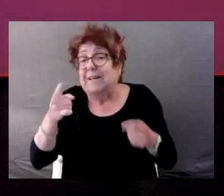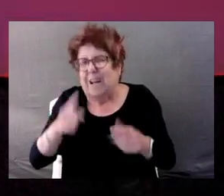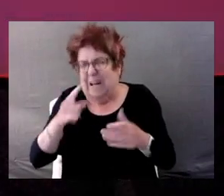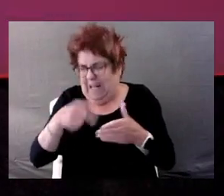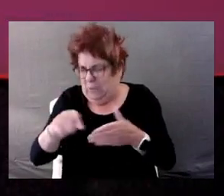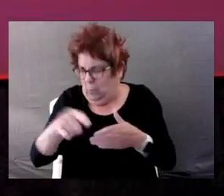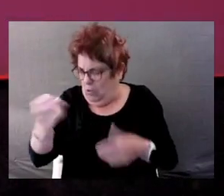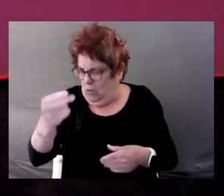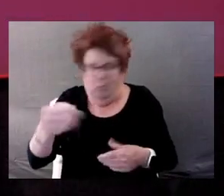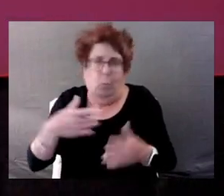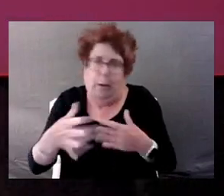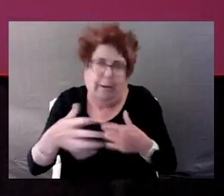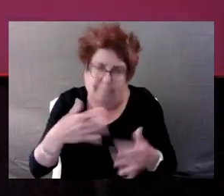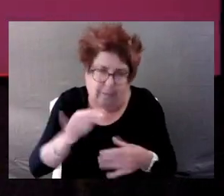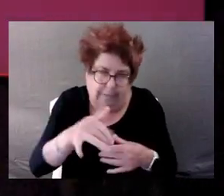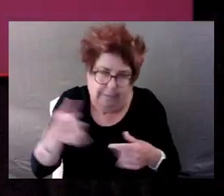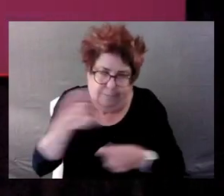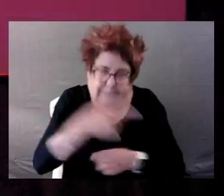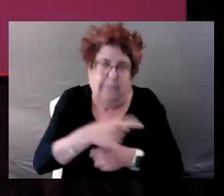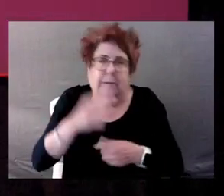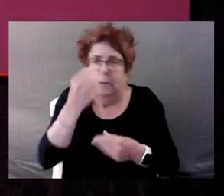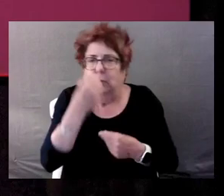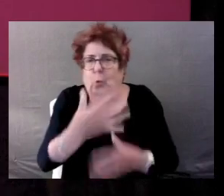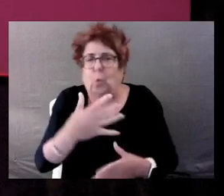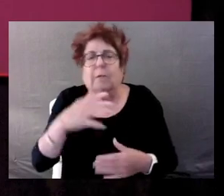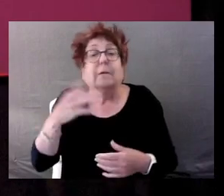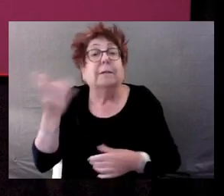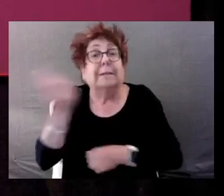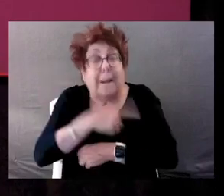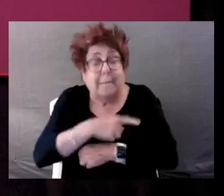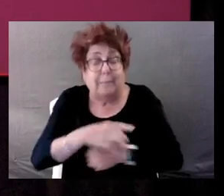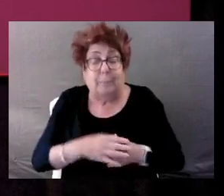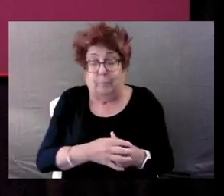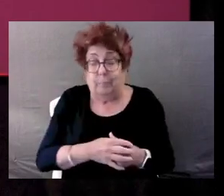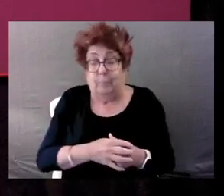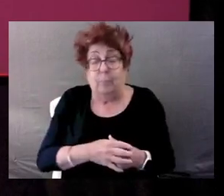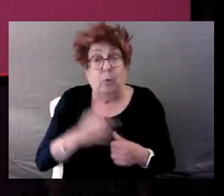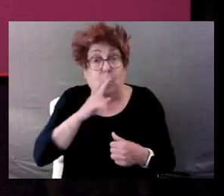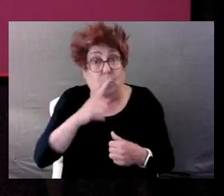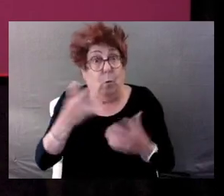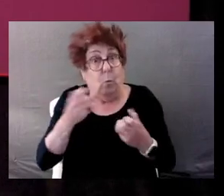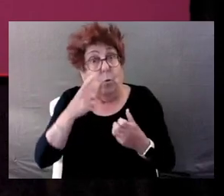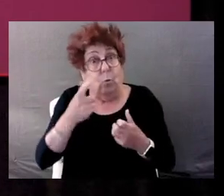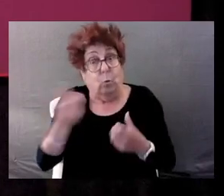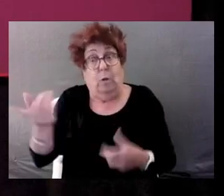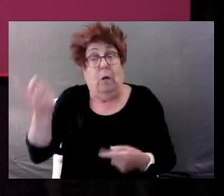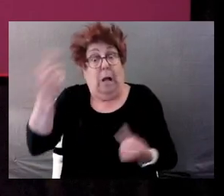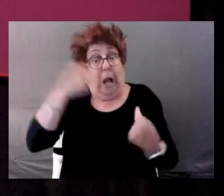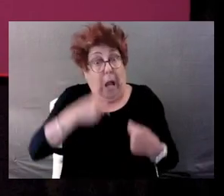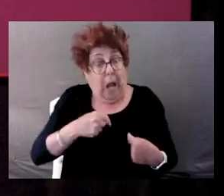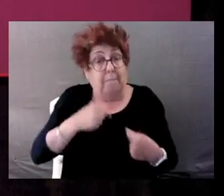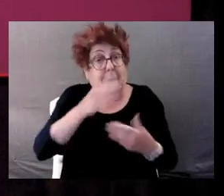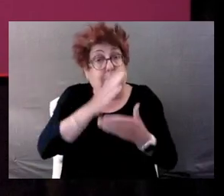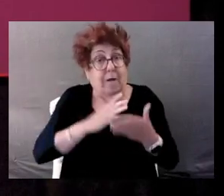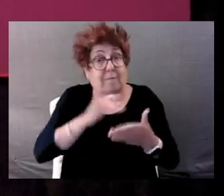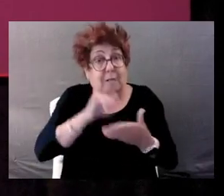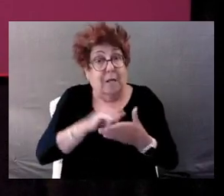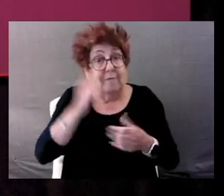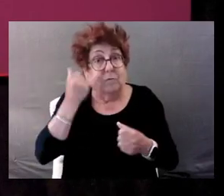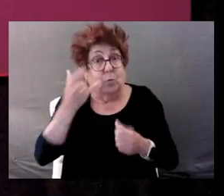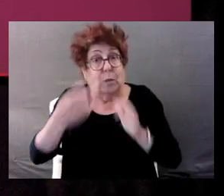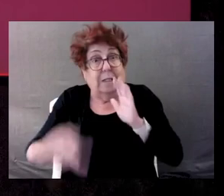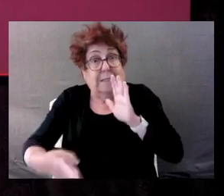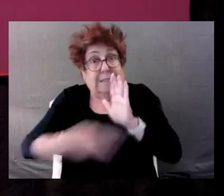was. I gave her the date, and I really would like for you to come to be a part of it. And if you can sign my petition, or if you can